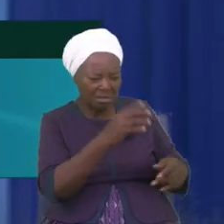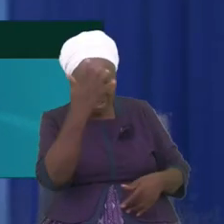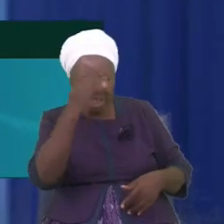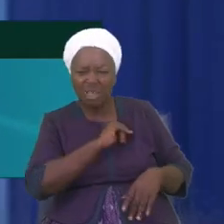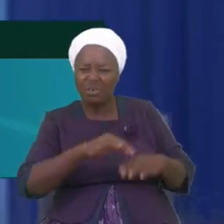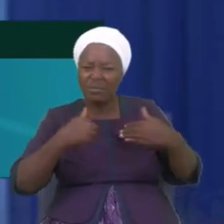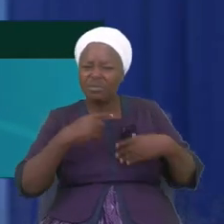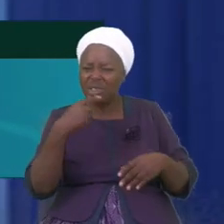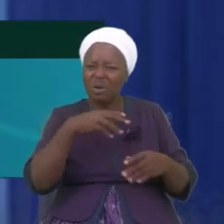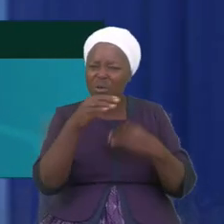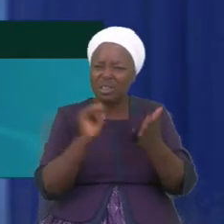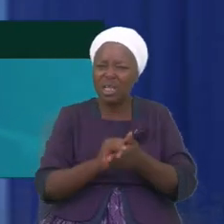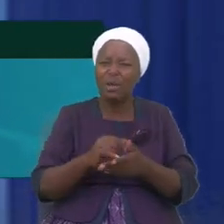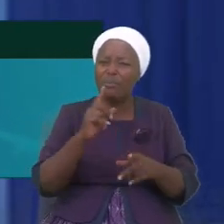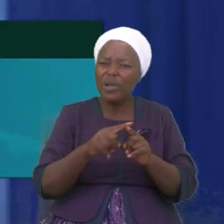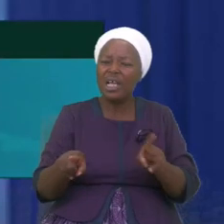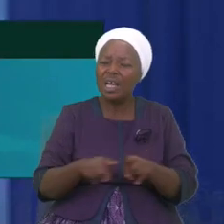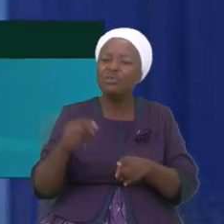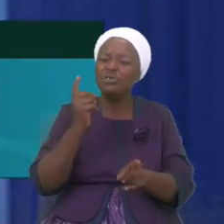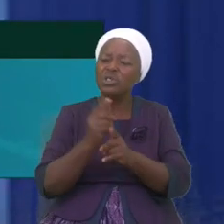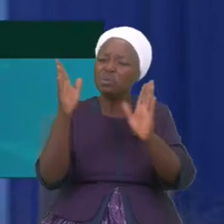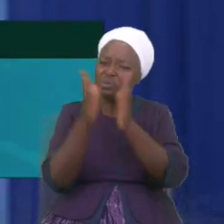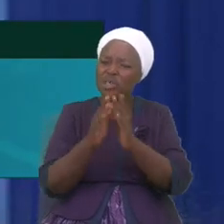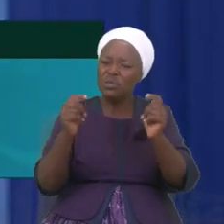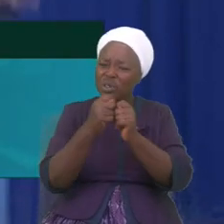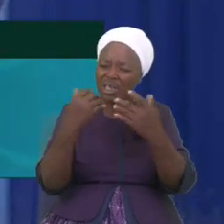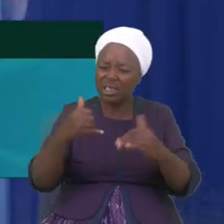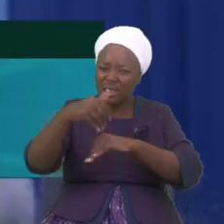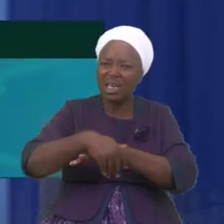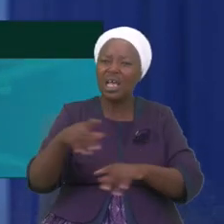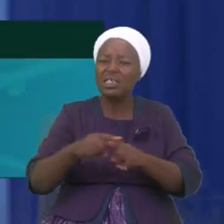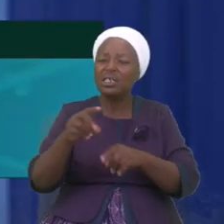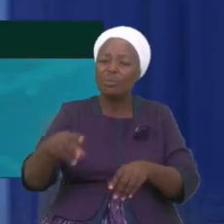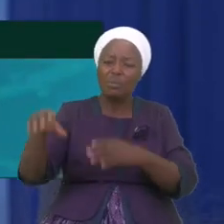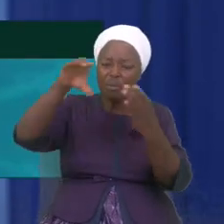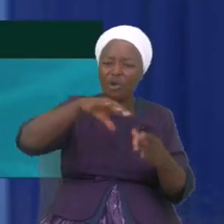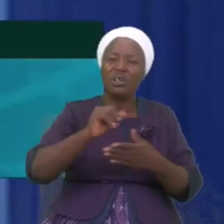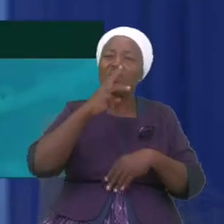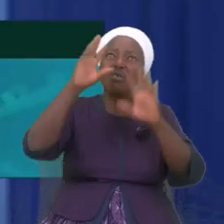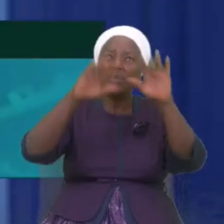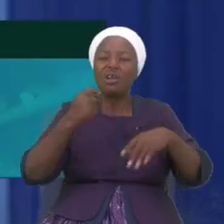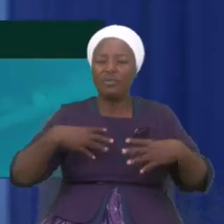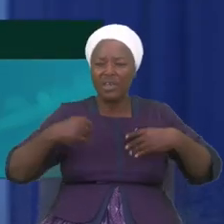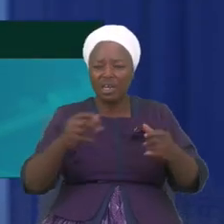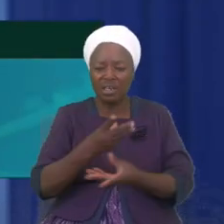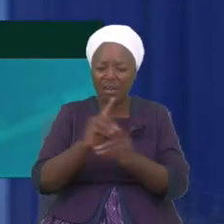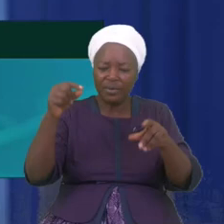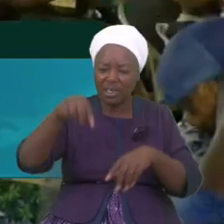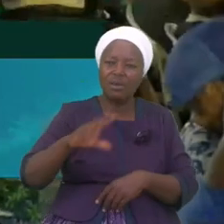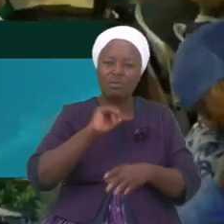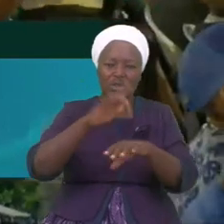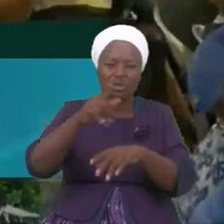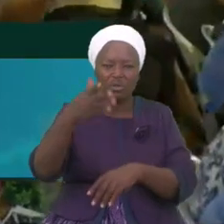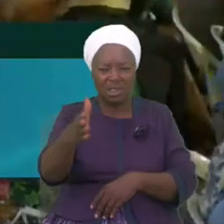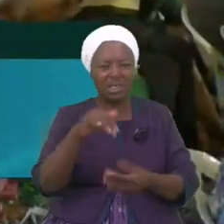we do that, the Lord, as he pours the rain of healing, deliverance down, he'll touch you there tonight.